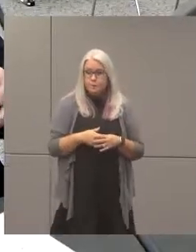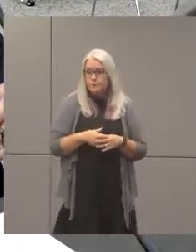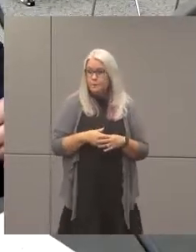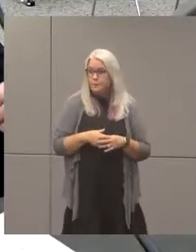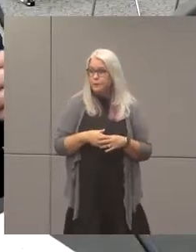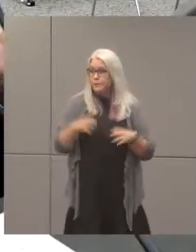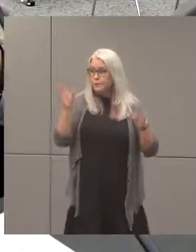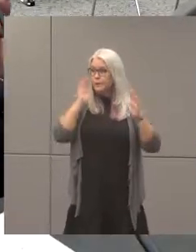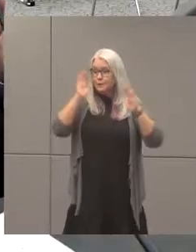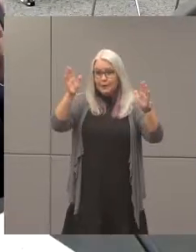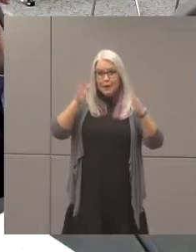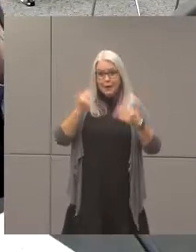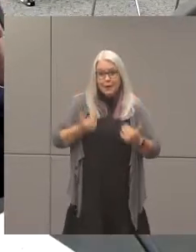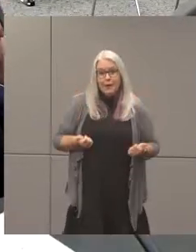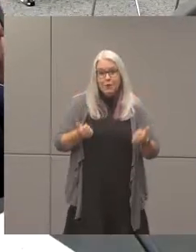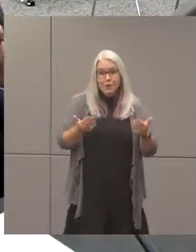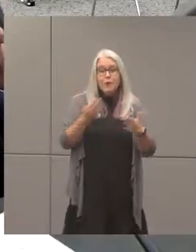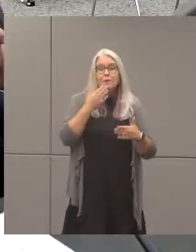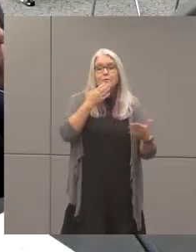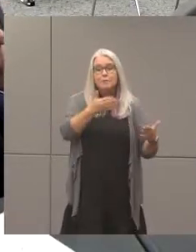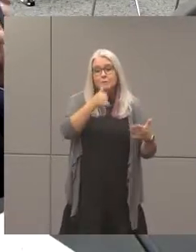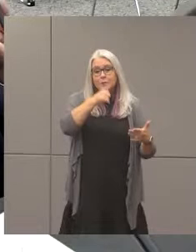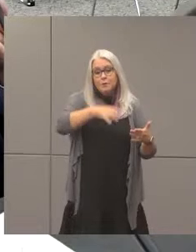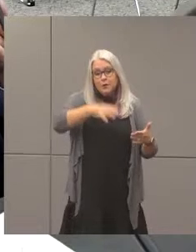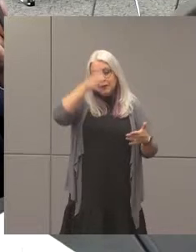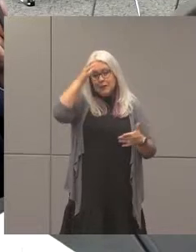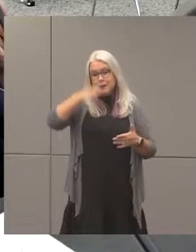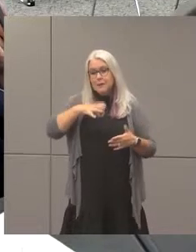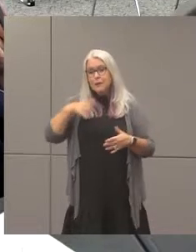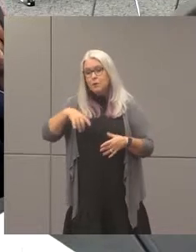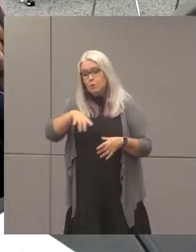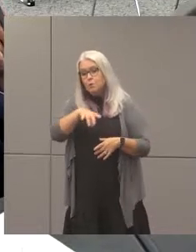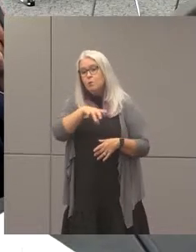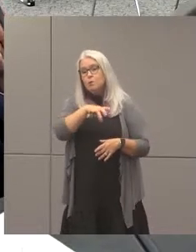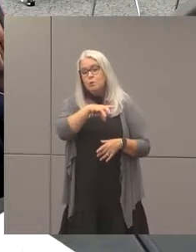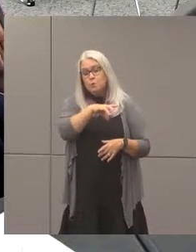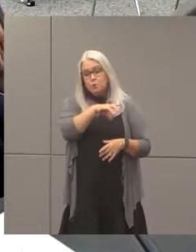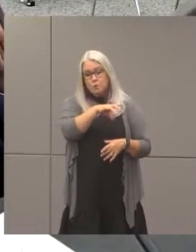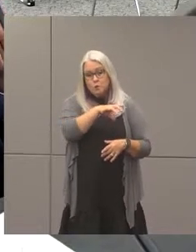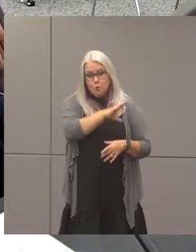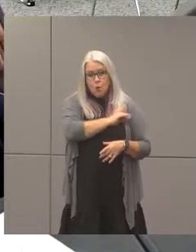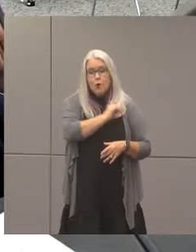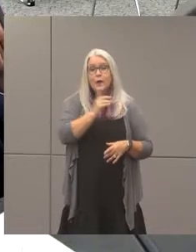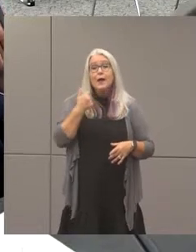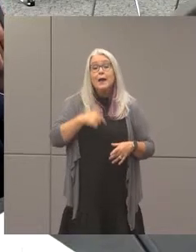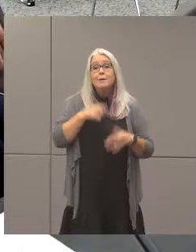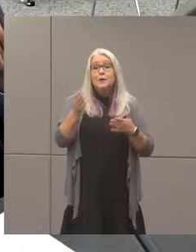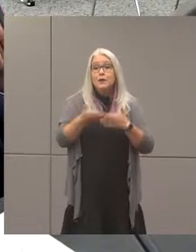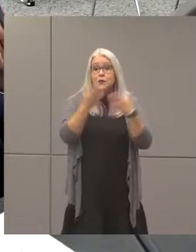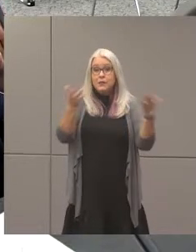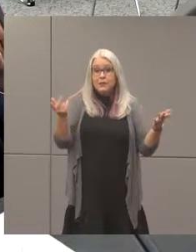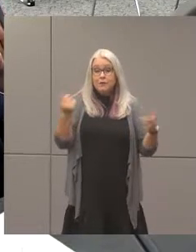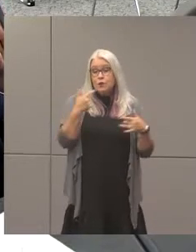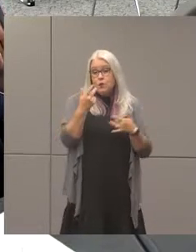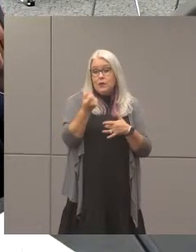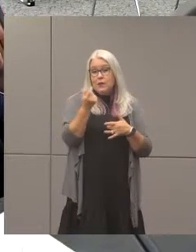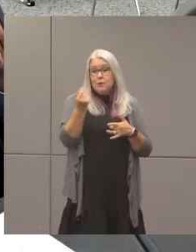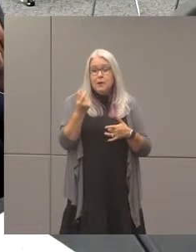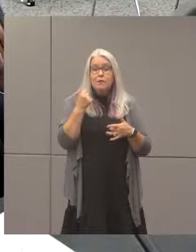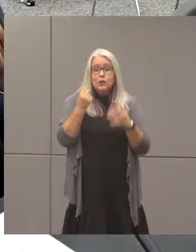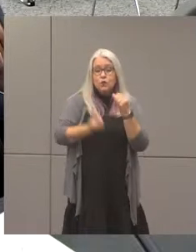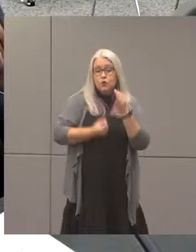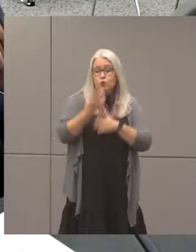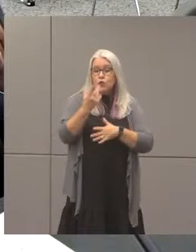Hello, everyone. Madam President, thank you, Mr. Chair, Board. I'm here to give a spring sports recap real